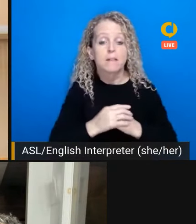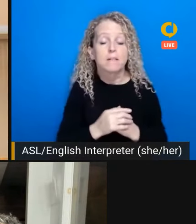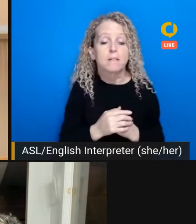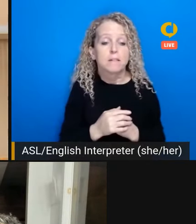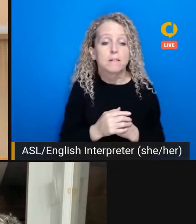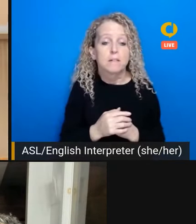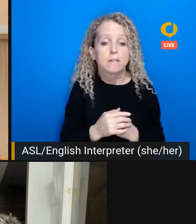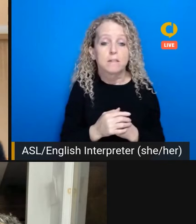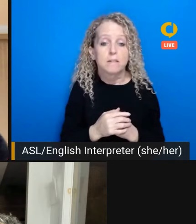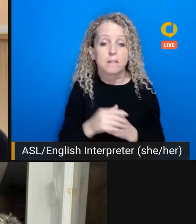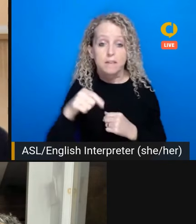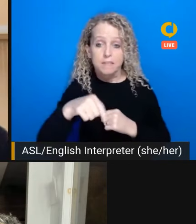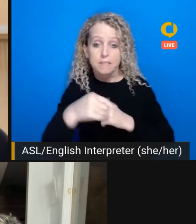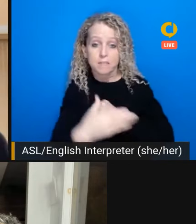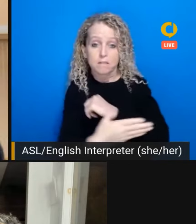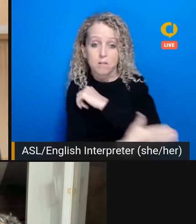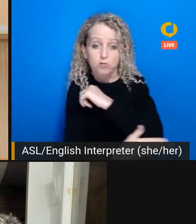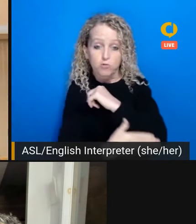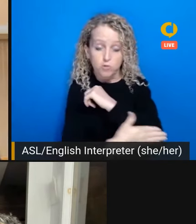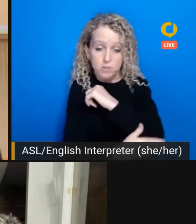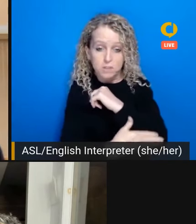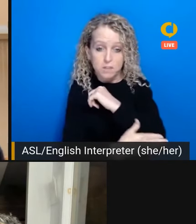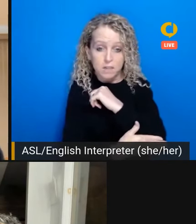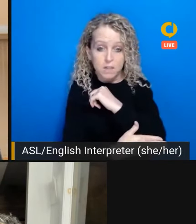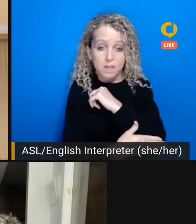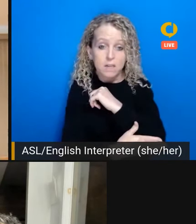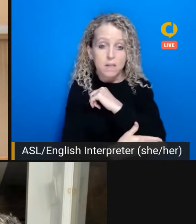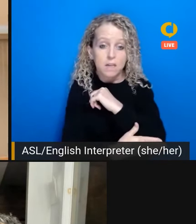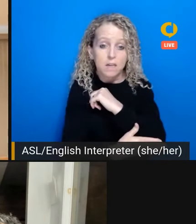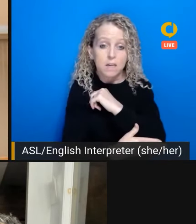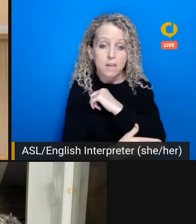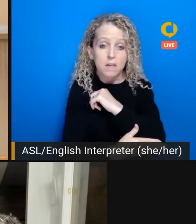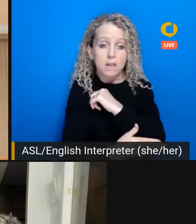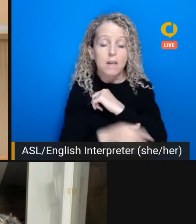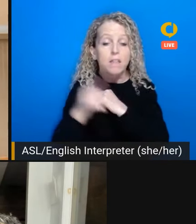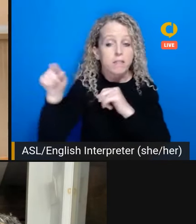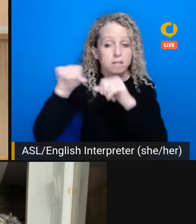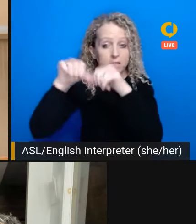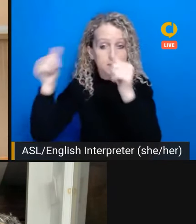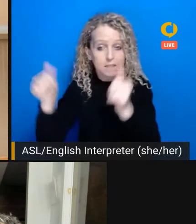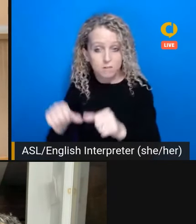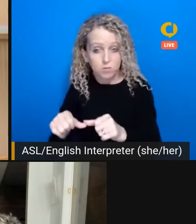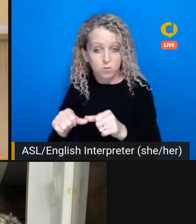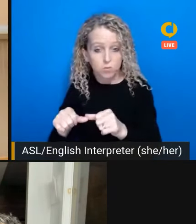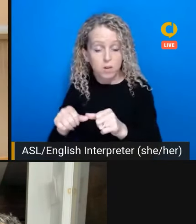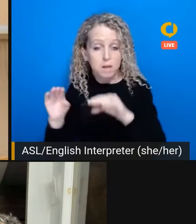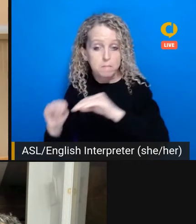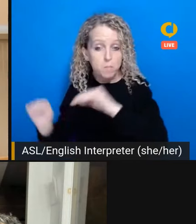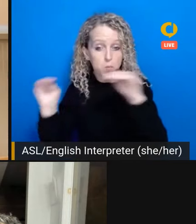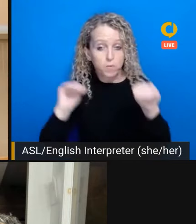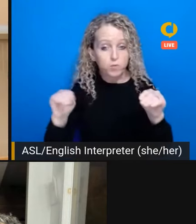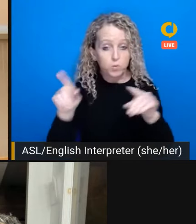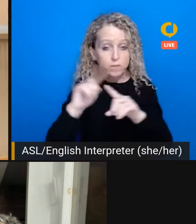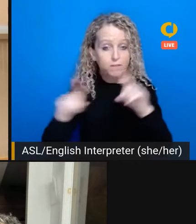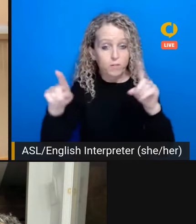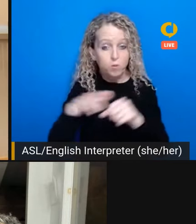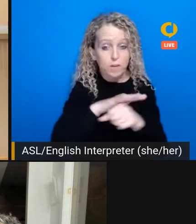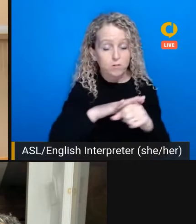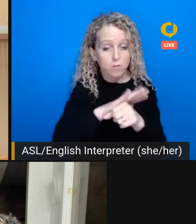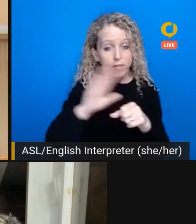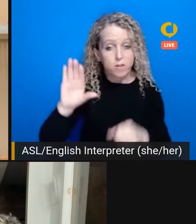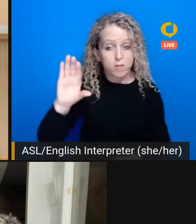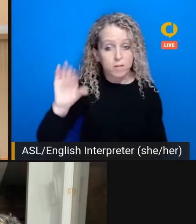the statue of Stalin to a different location in their capital, started seeing